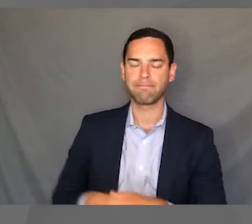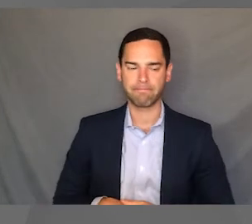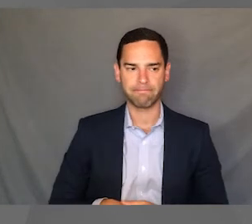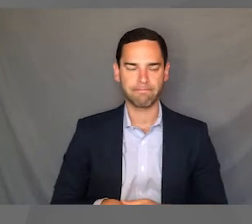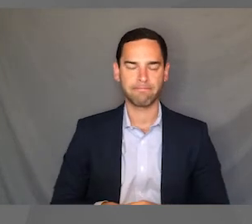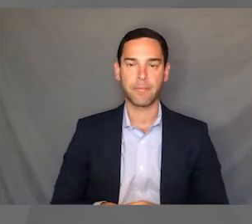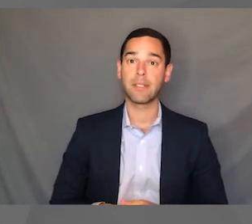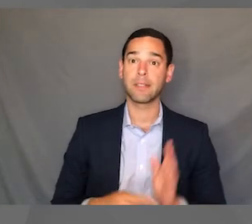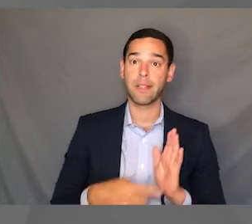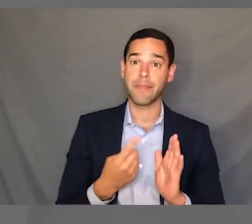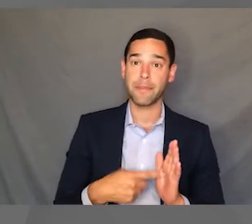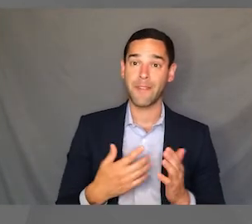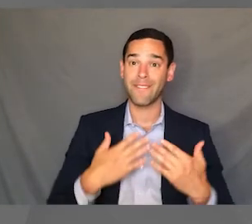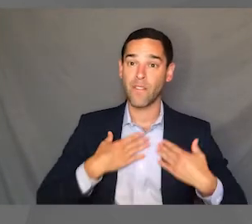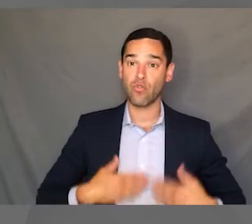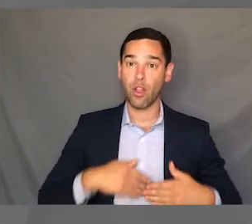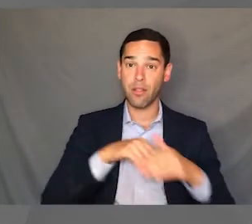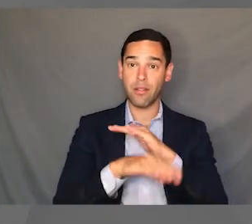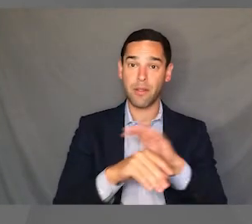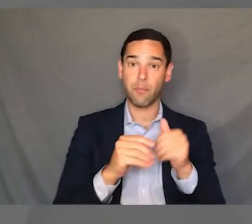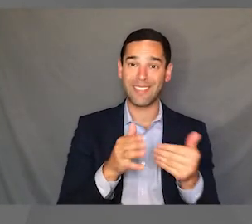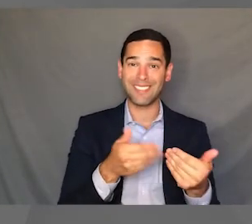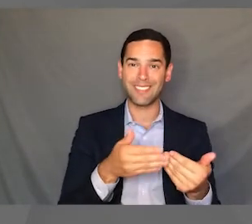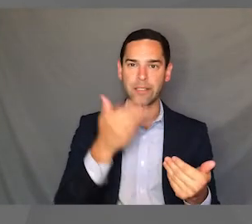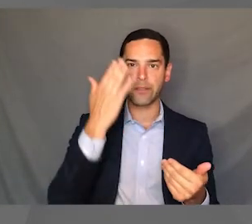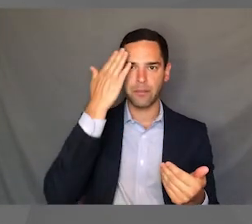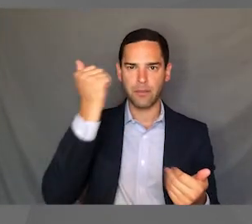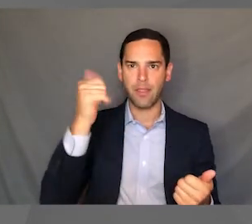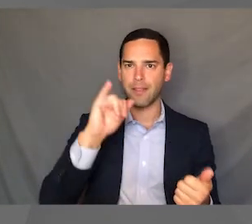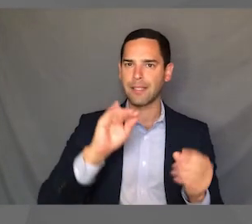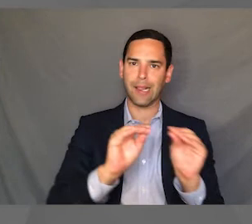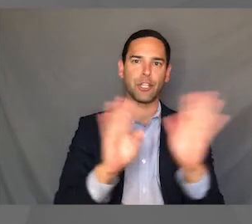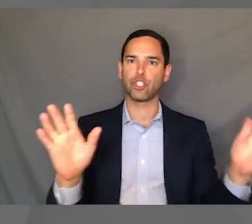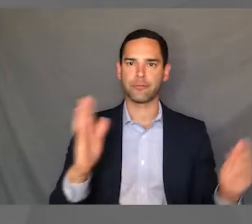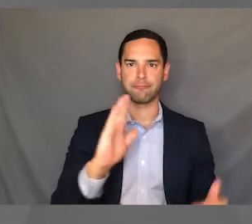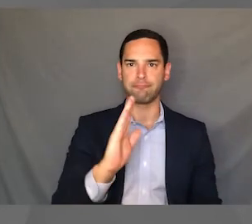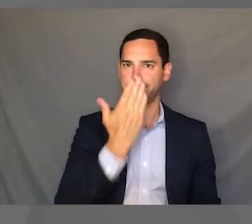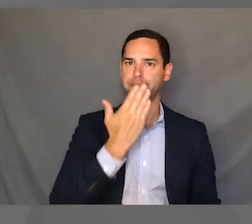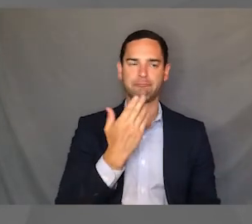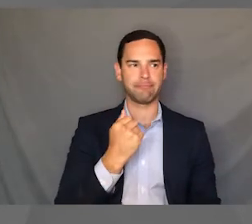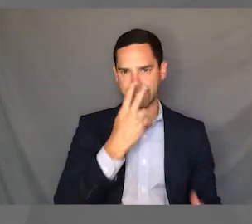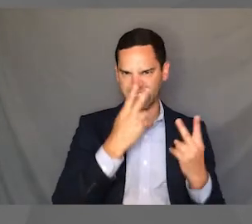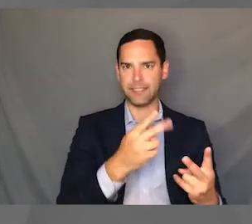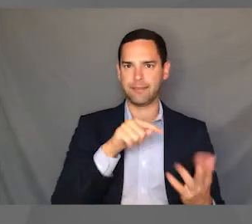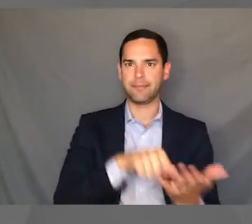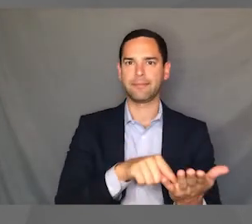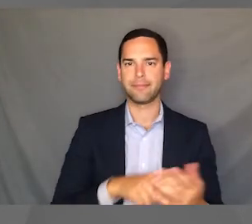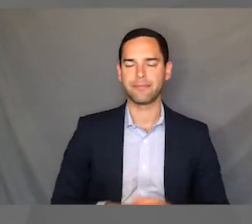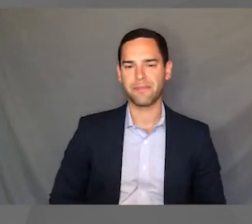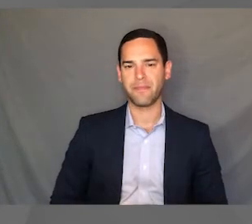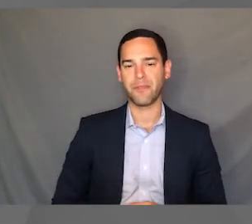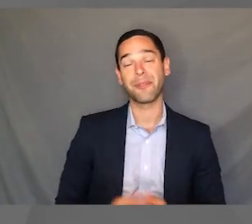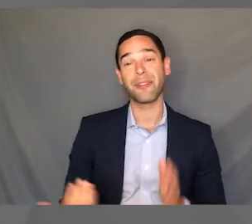piece, because those are the things that are up front facing us and that are visible. All right. Again, to keep bringing myself into